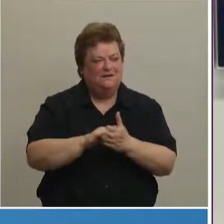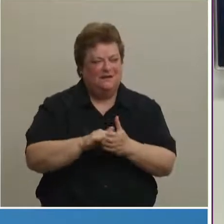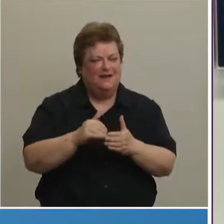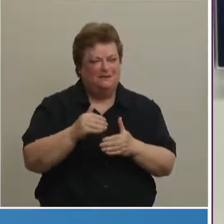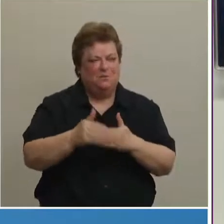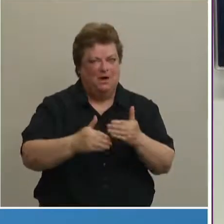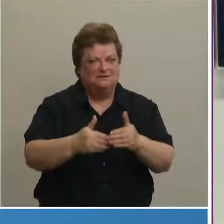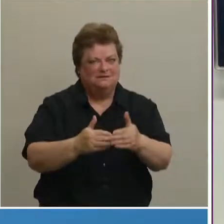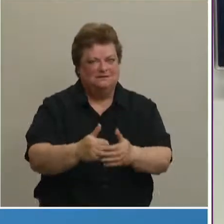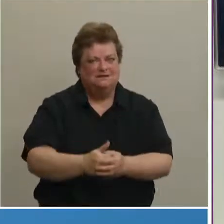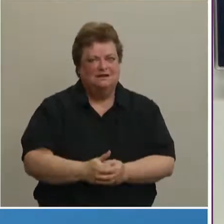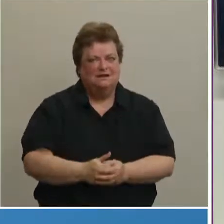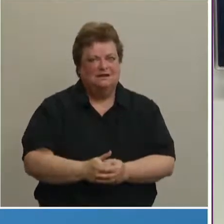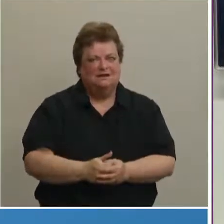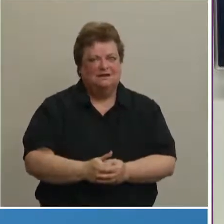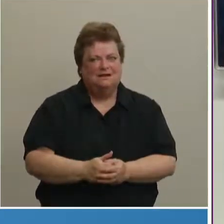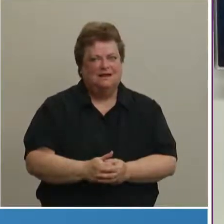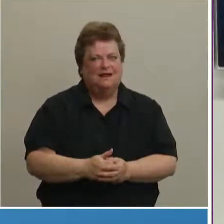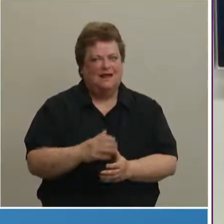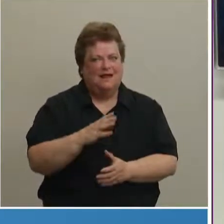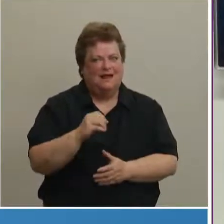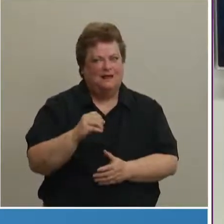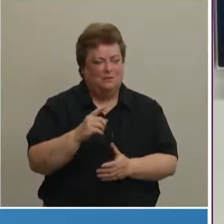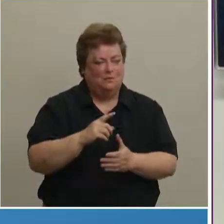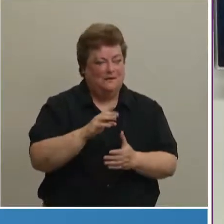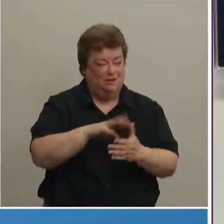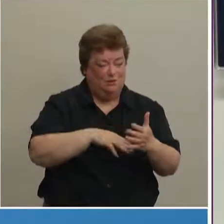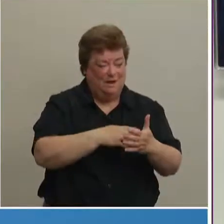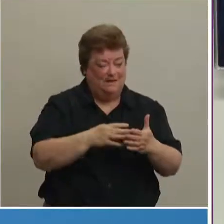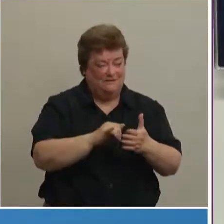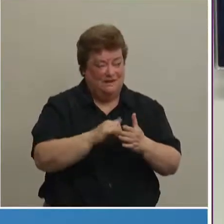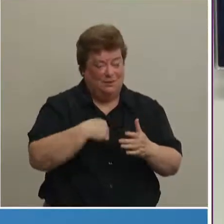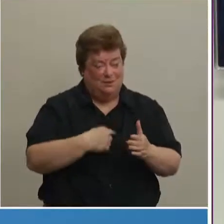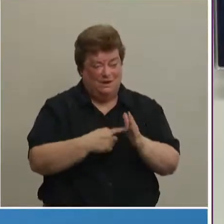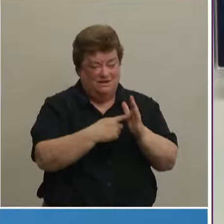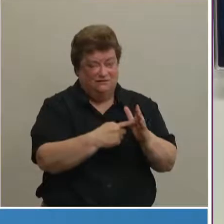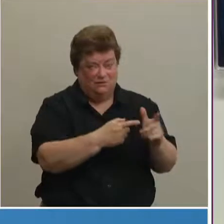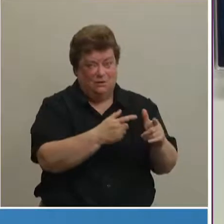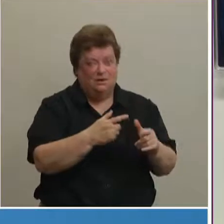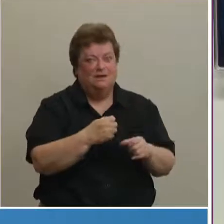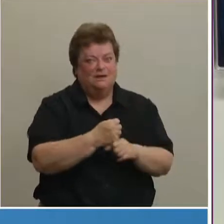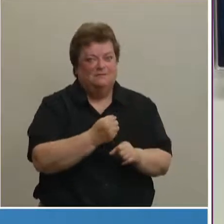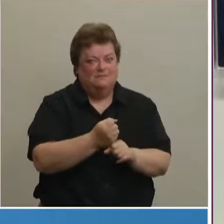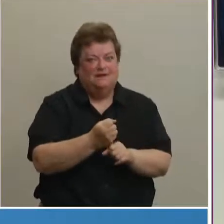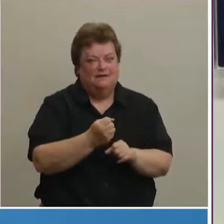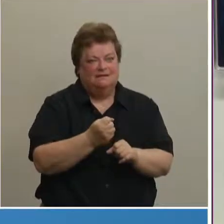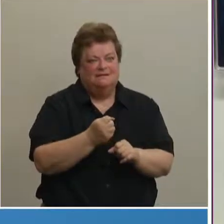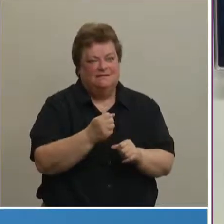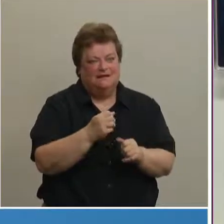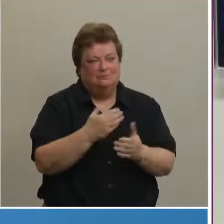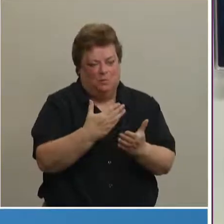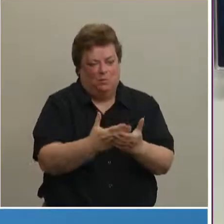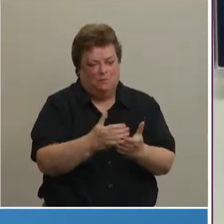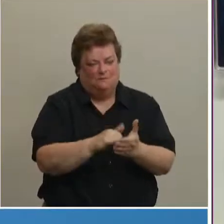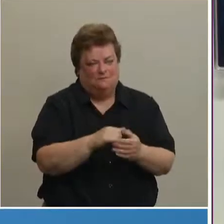think the graphs and data that we've shown you have shown that it's made a big impact in our